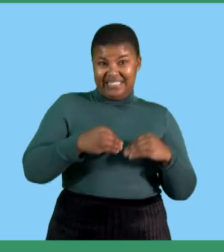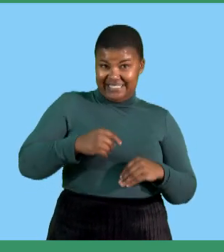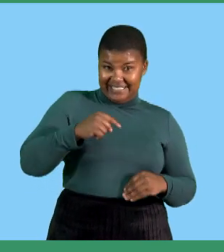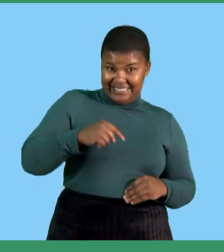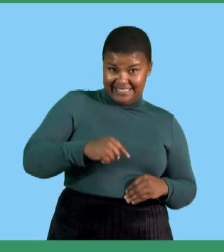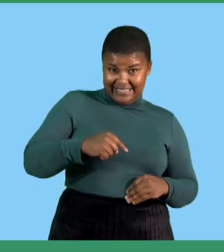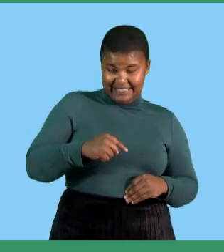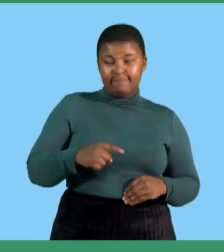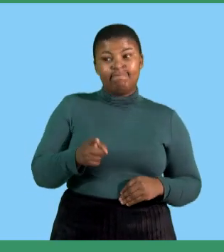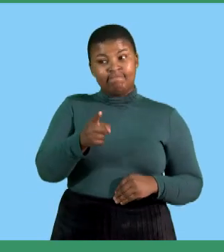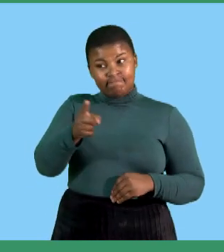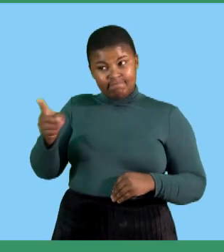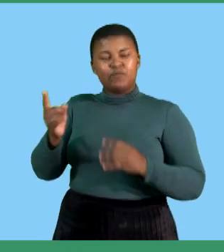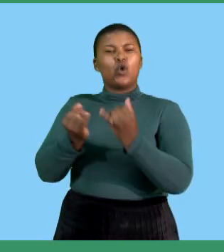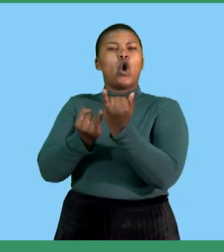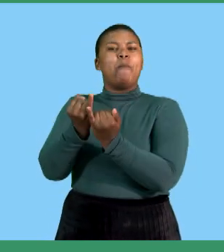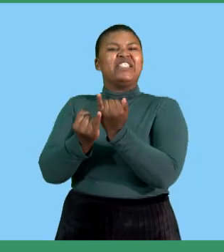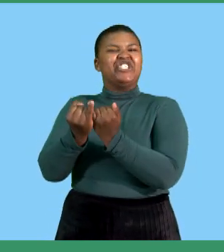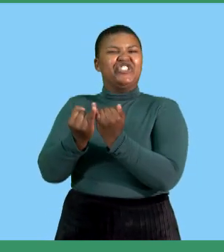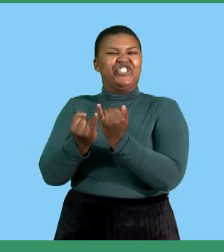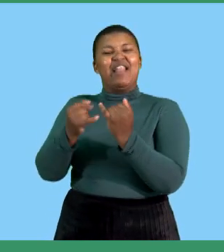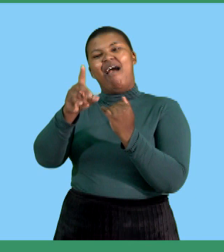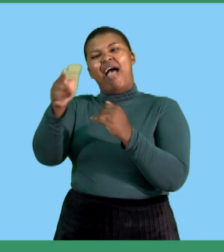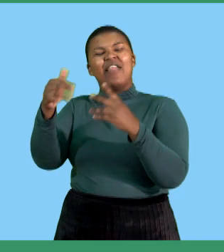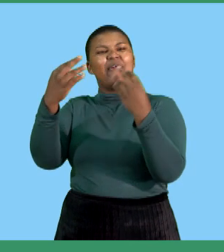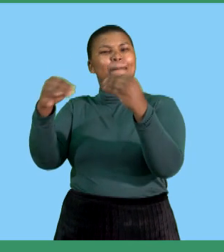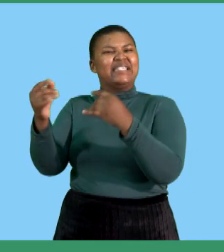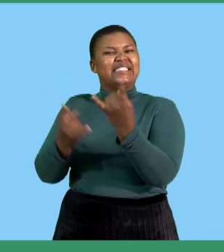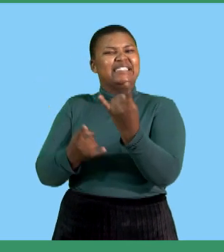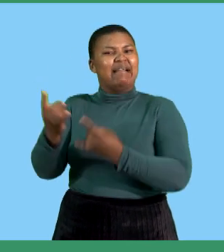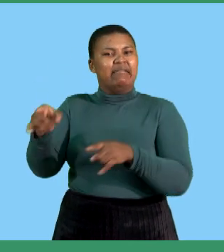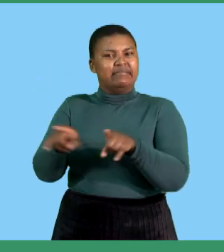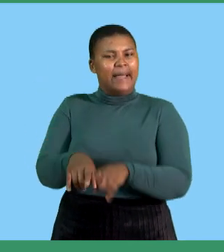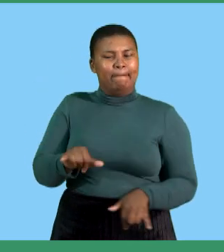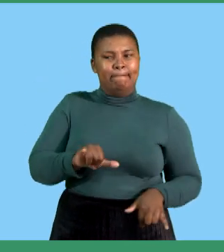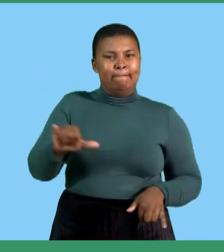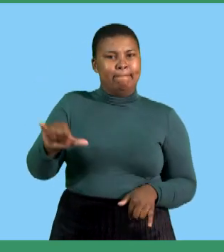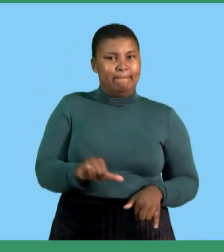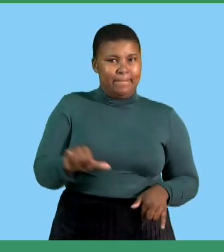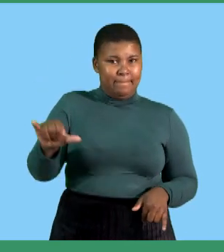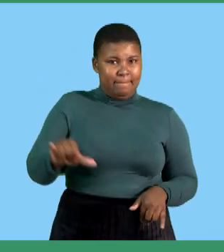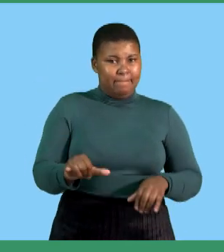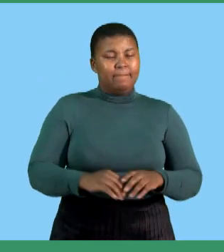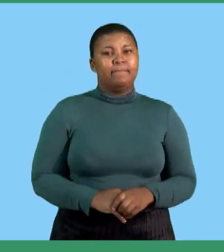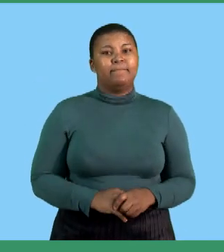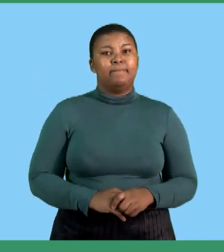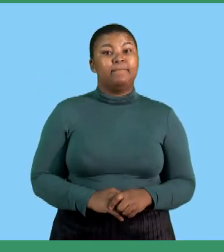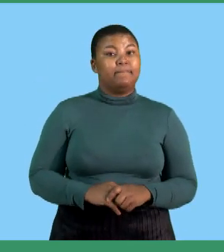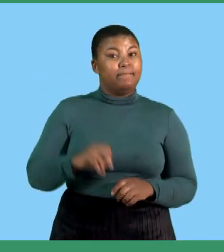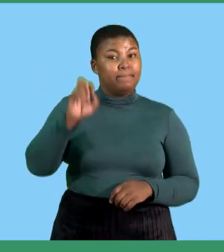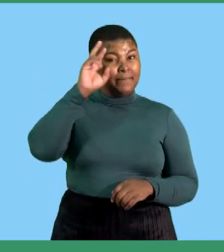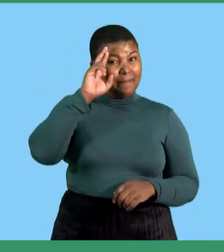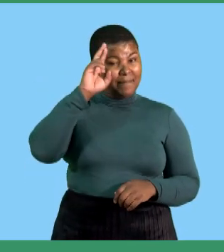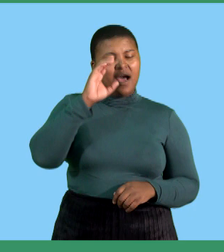interrelationship between the business and specifically its competitors. So remember, our competitors